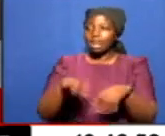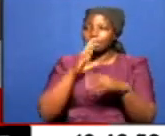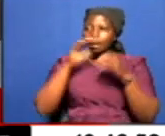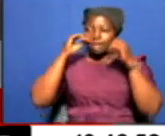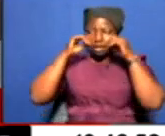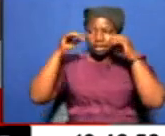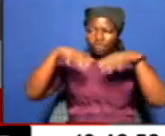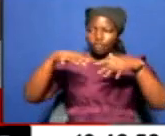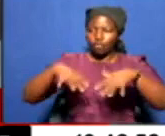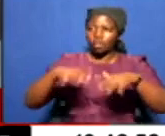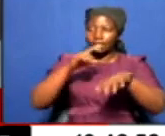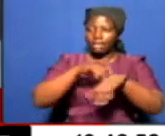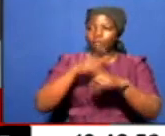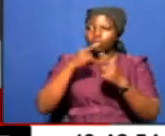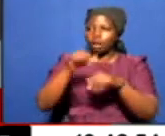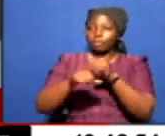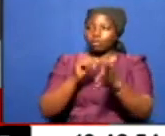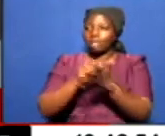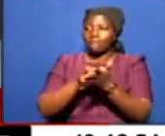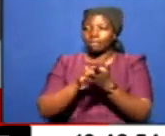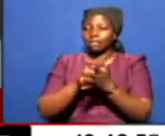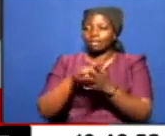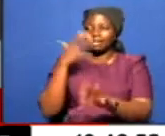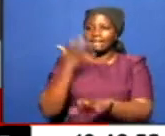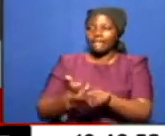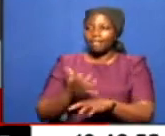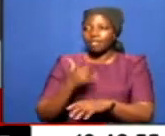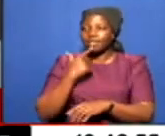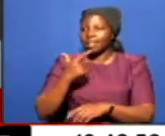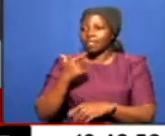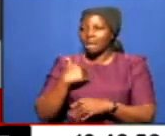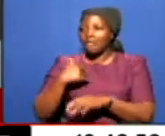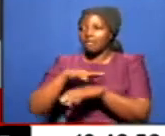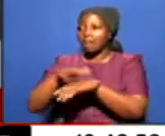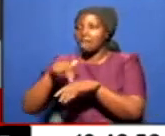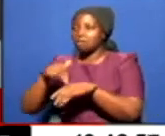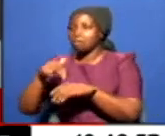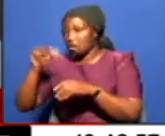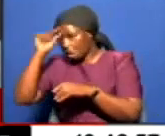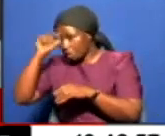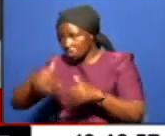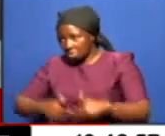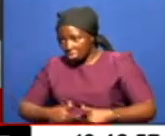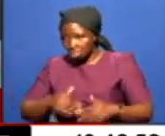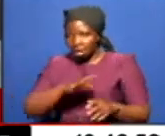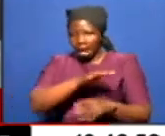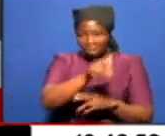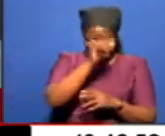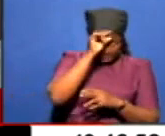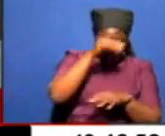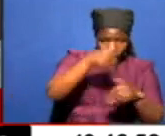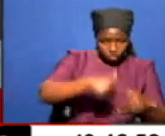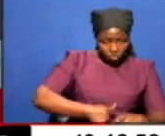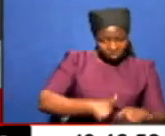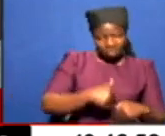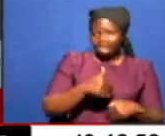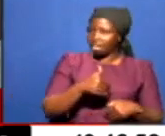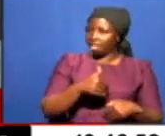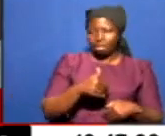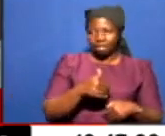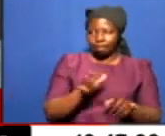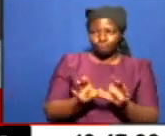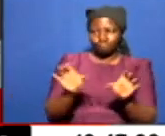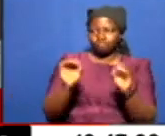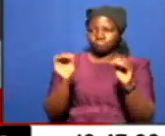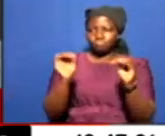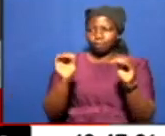talk about that, it's difficult to say that there is national government youth and county government youth. Mm-hmm. And as you said, the cross-border interventions